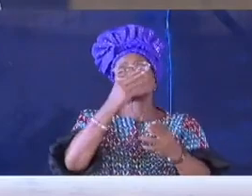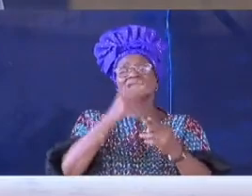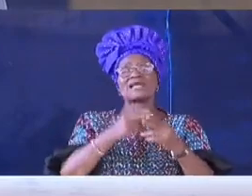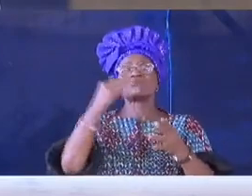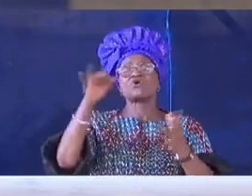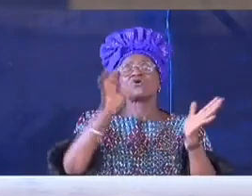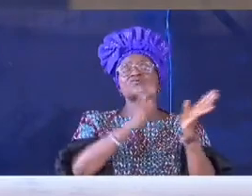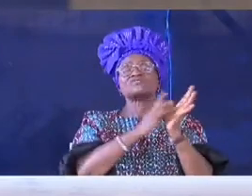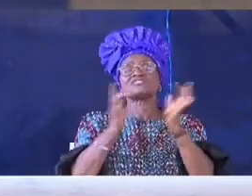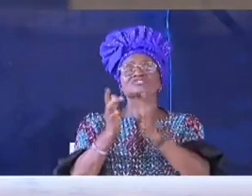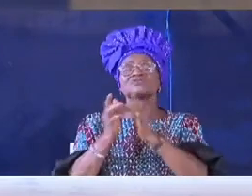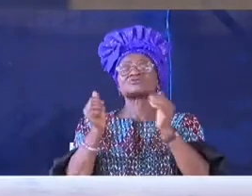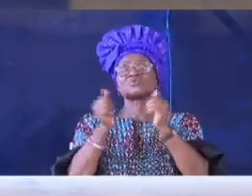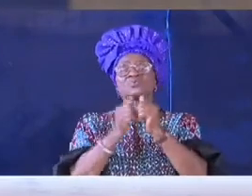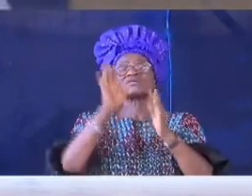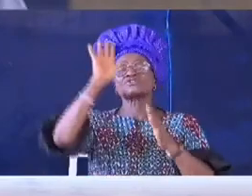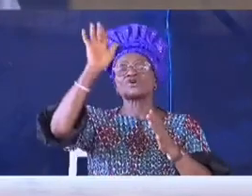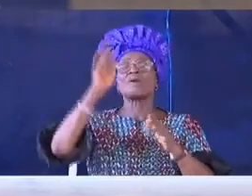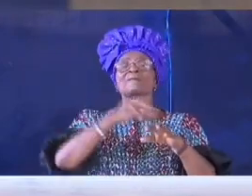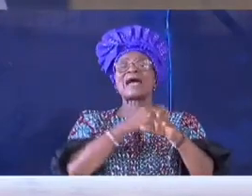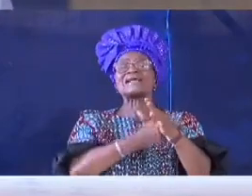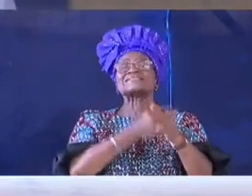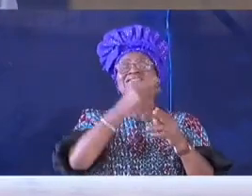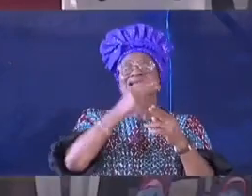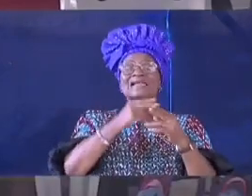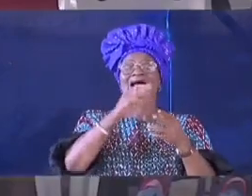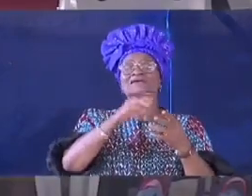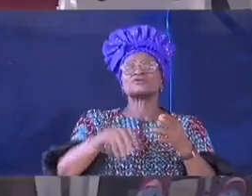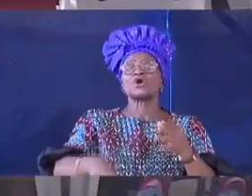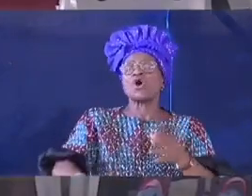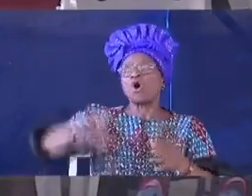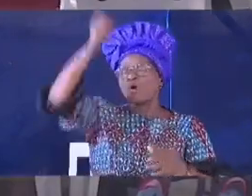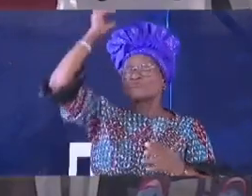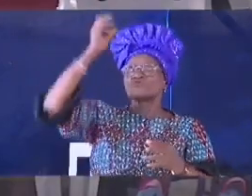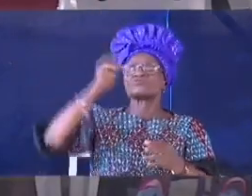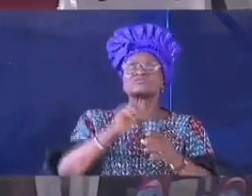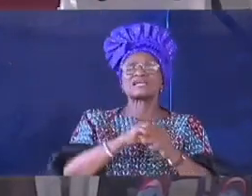Jesus, with your mighty hand, uproot.